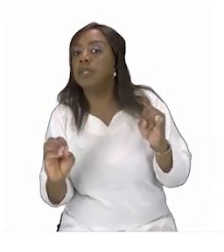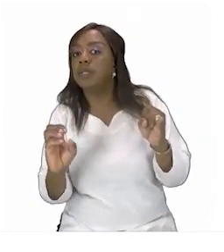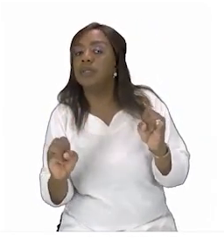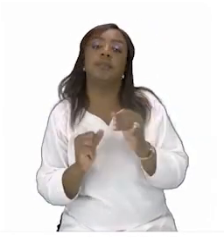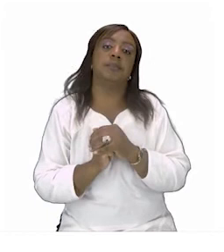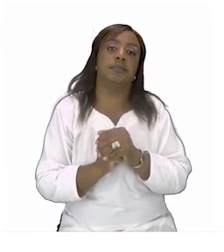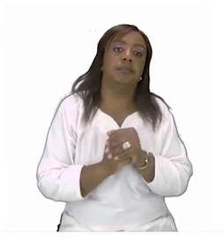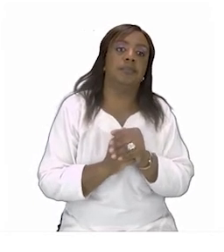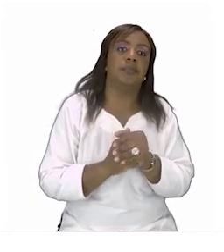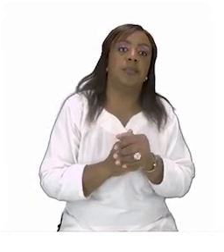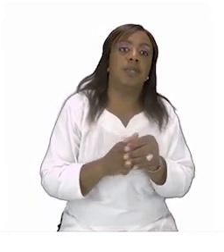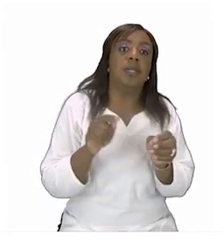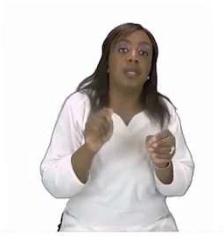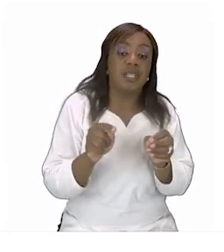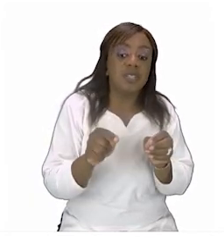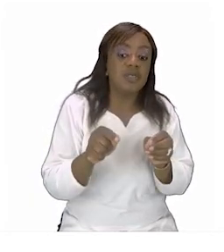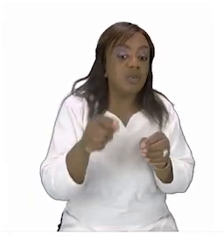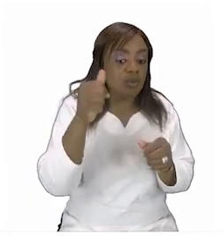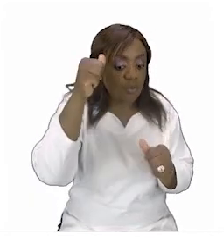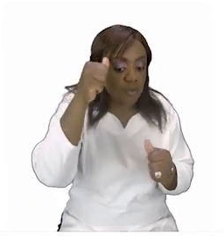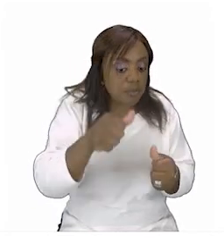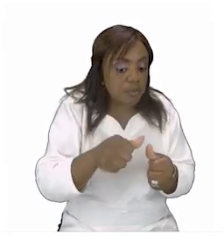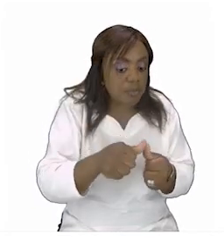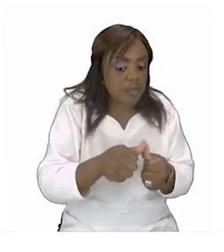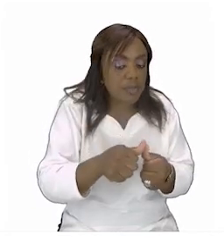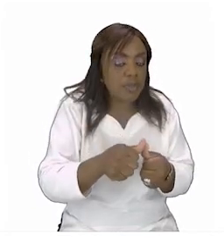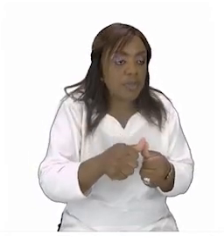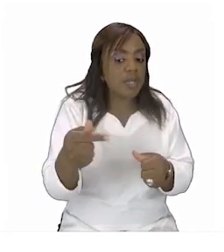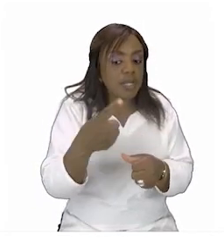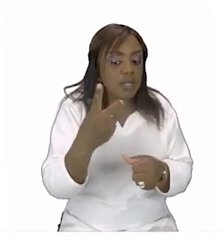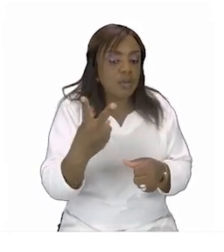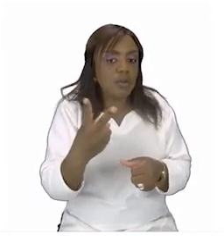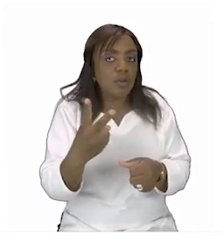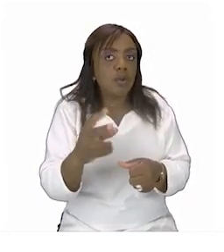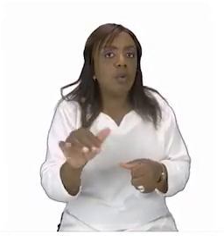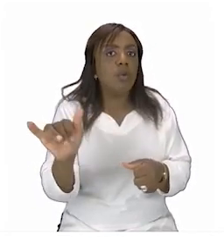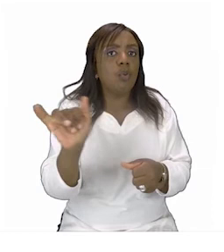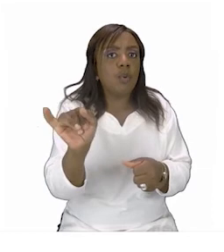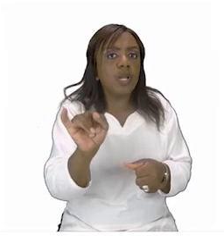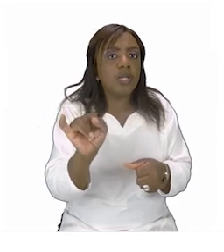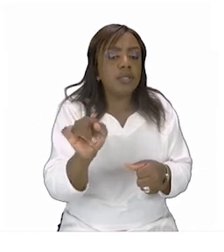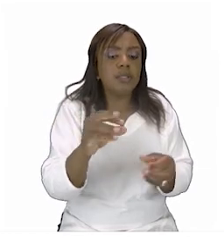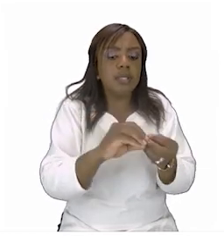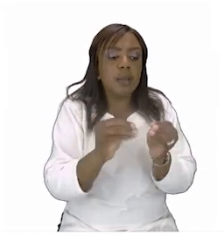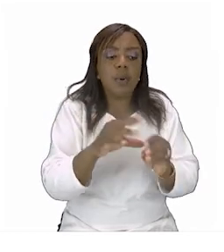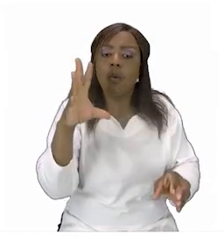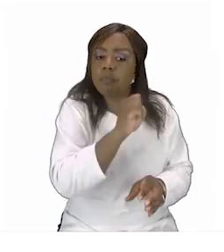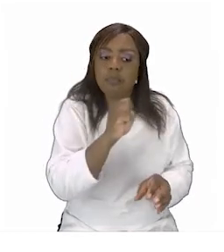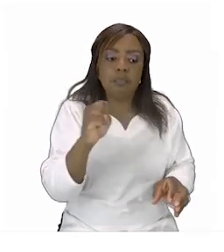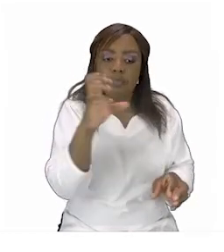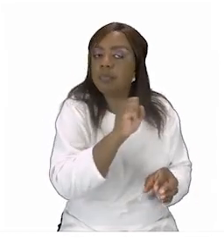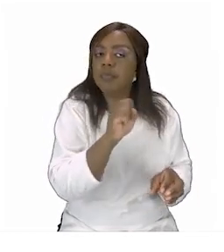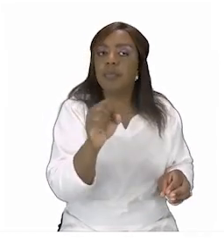100. It is up to you, grade 2s, to fill in the missing